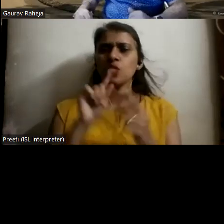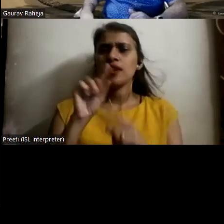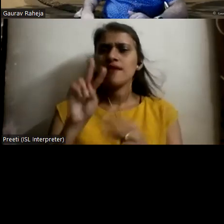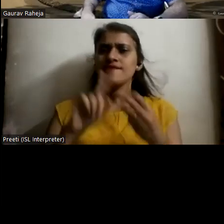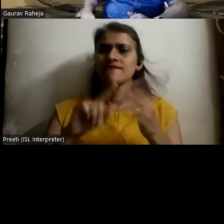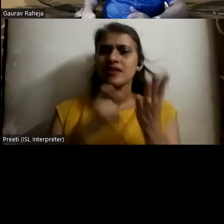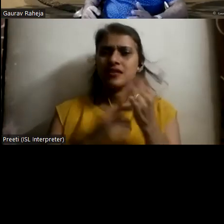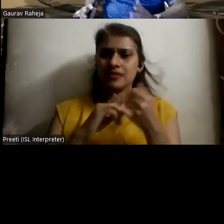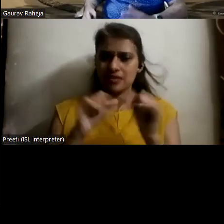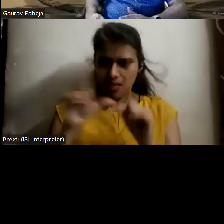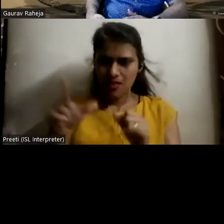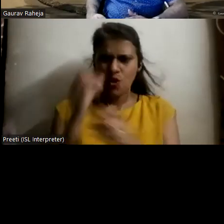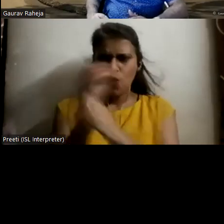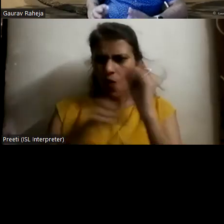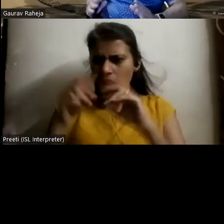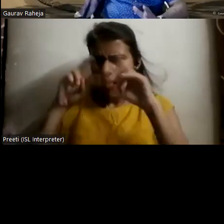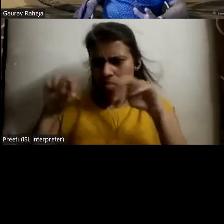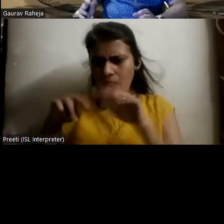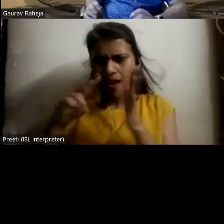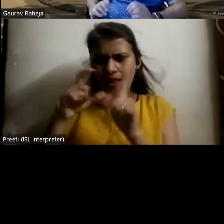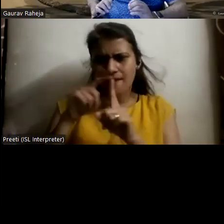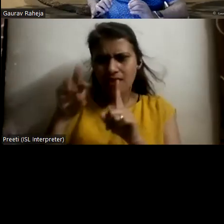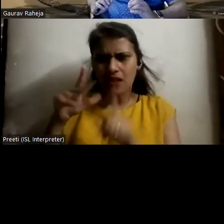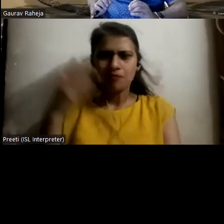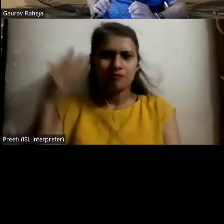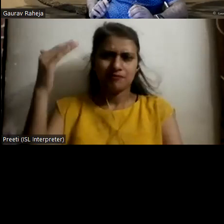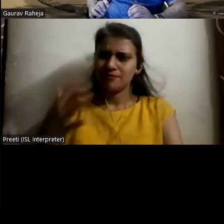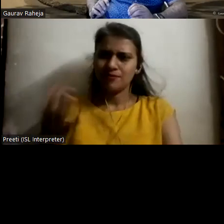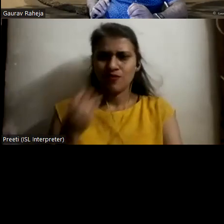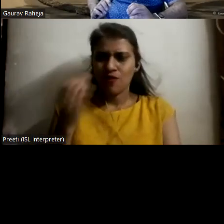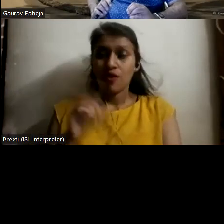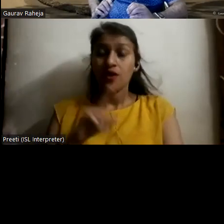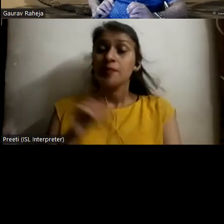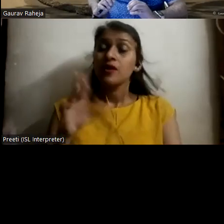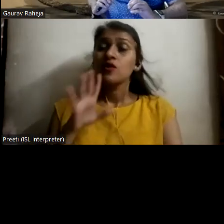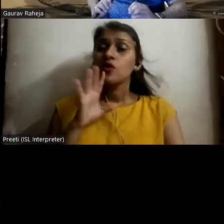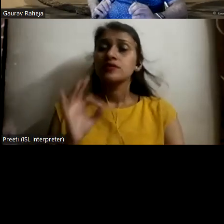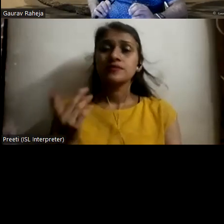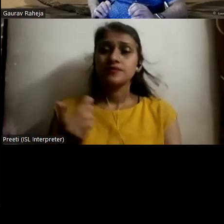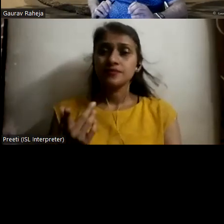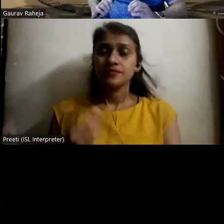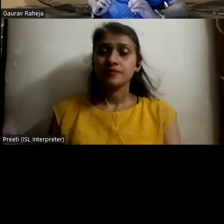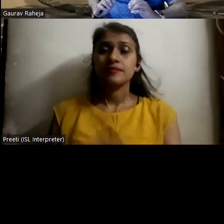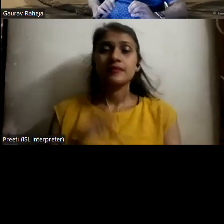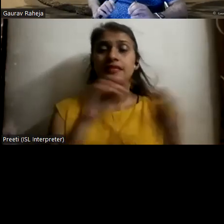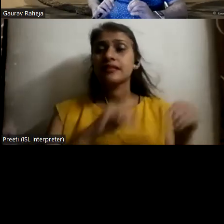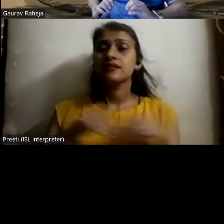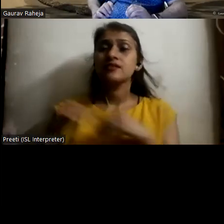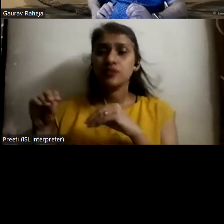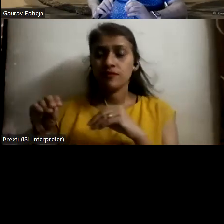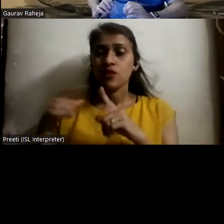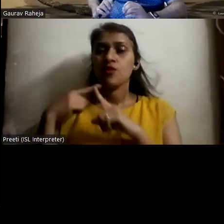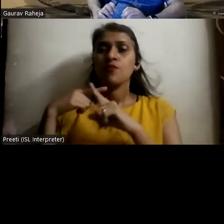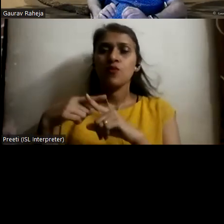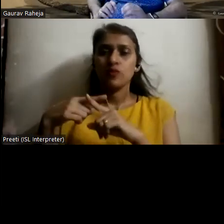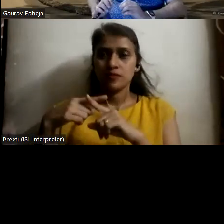I'll also give you some, but universal design is basically a shift, a positive